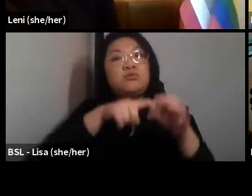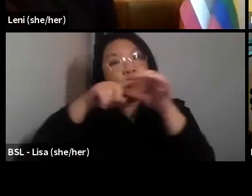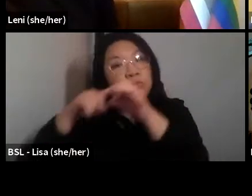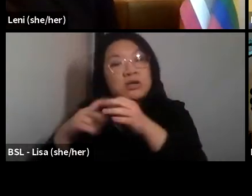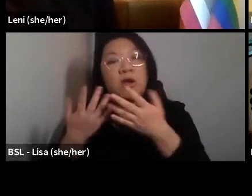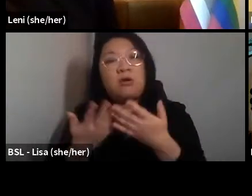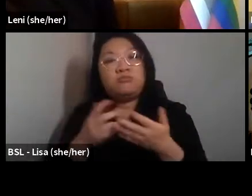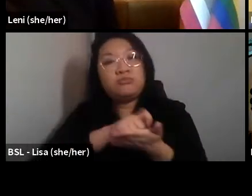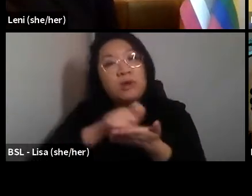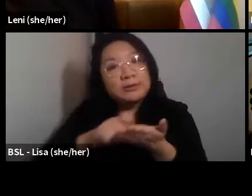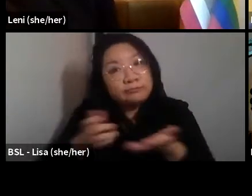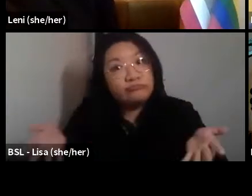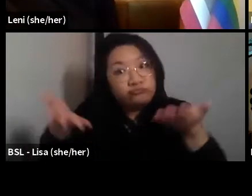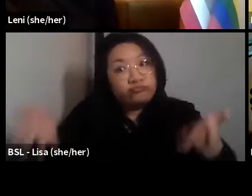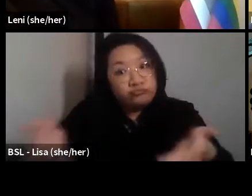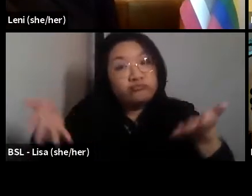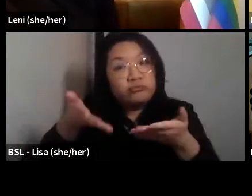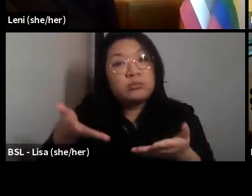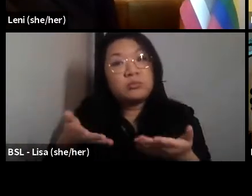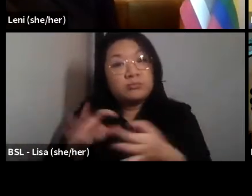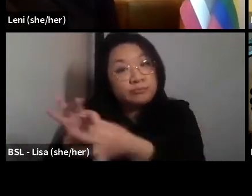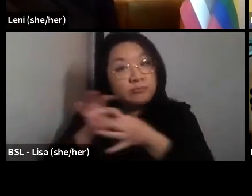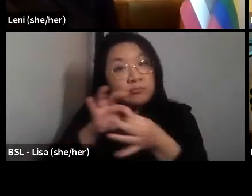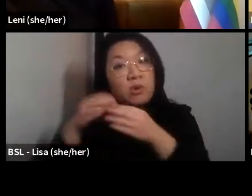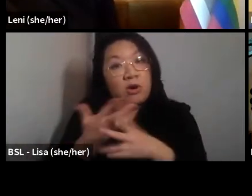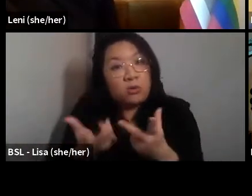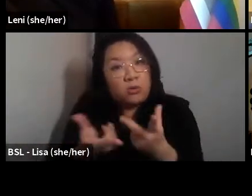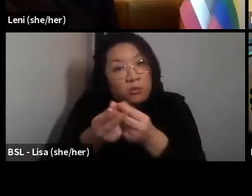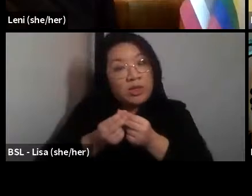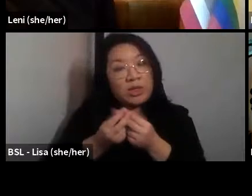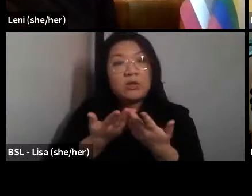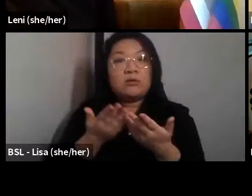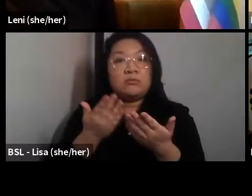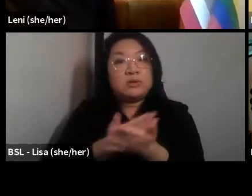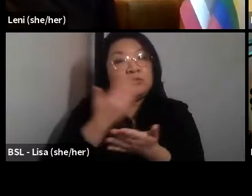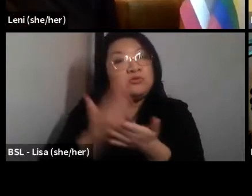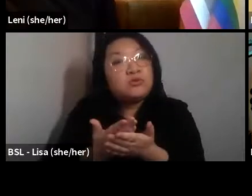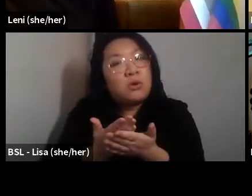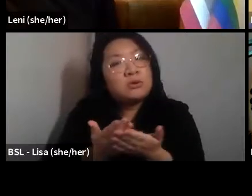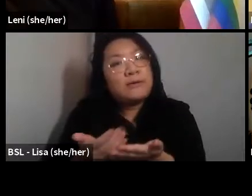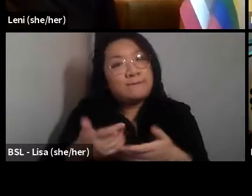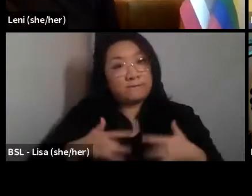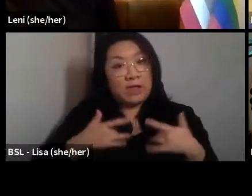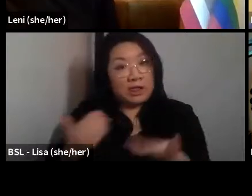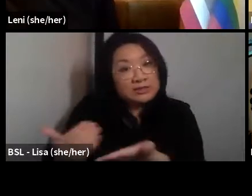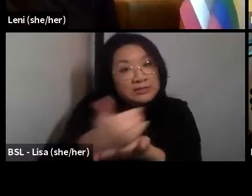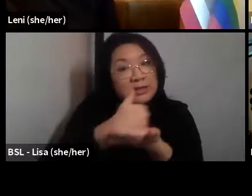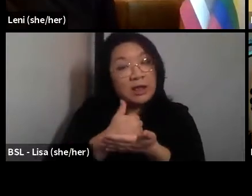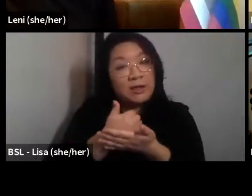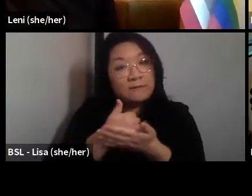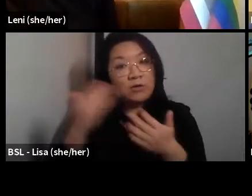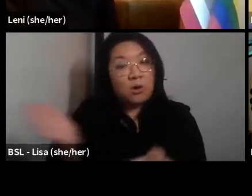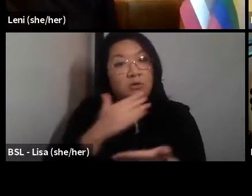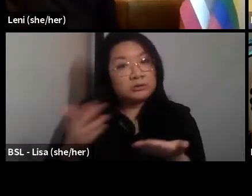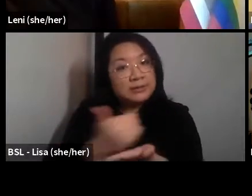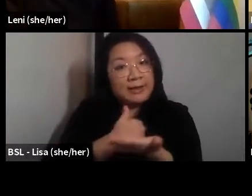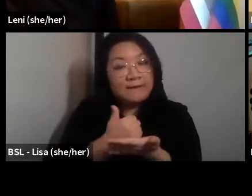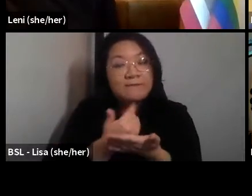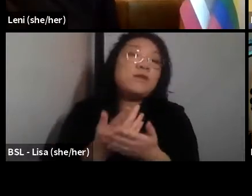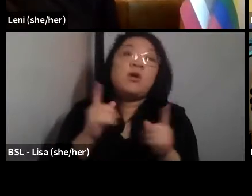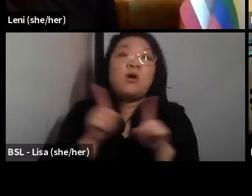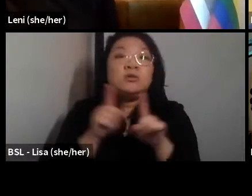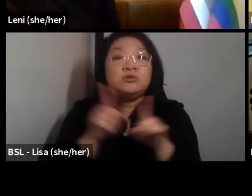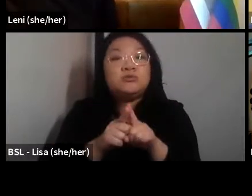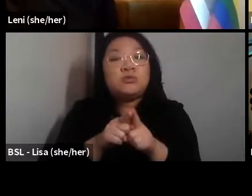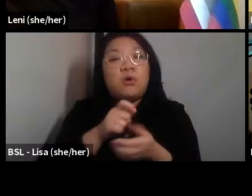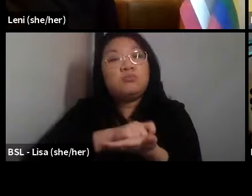into working with me or with others like us to make sure that there is a safe space for everybody. I also tend to